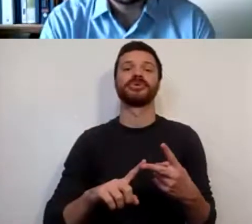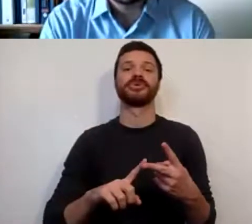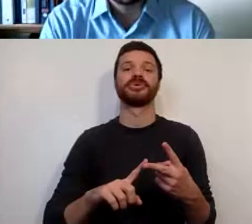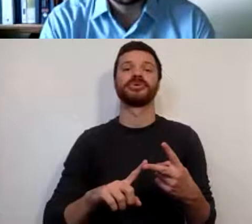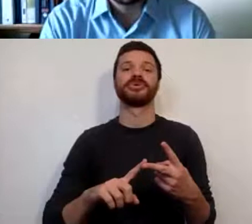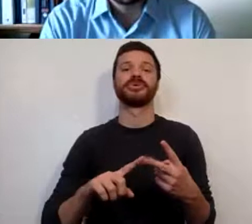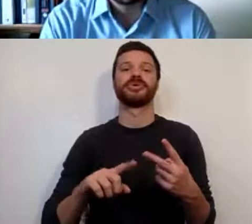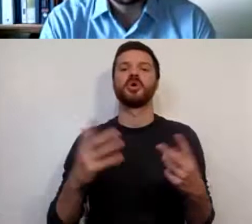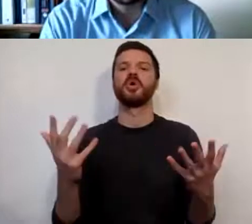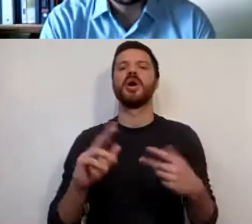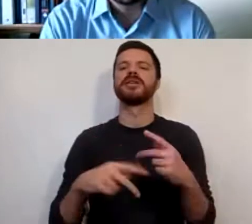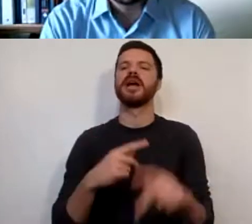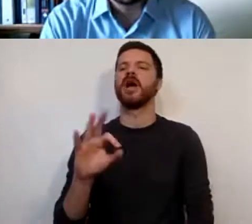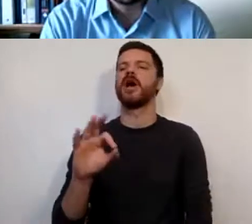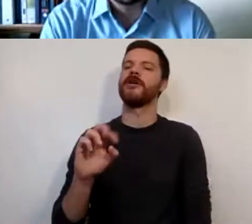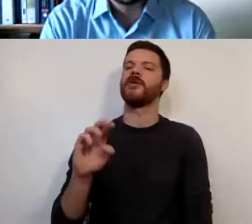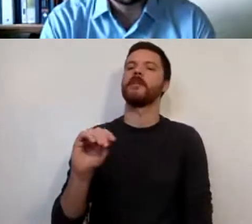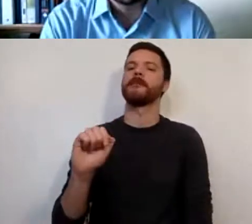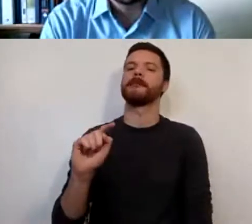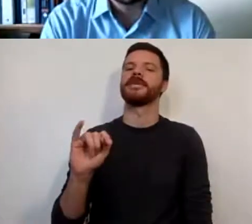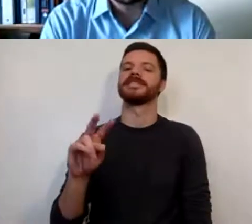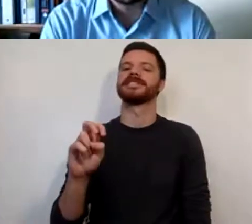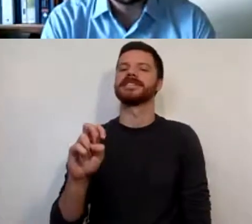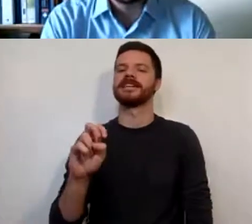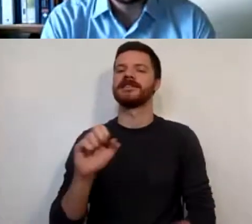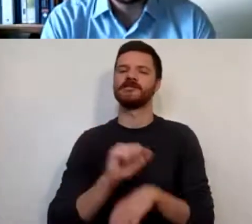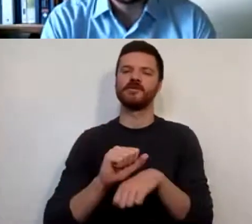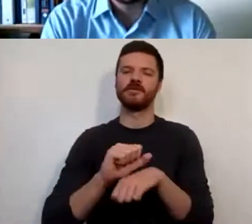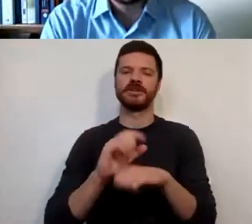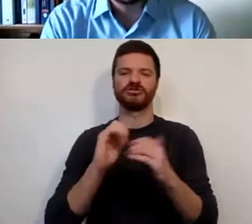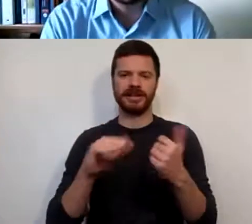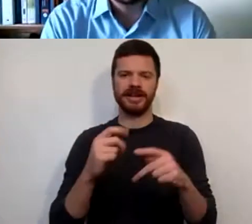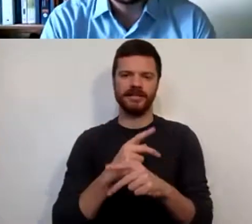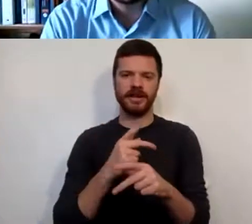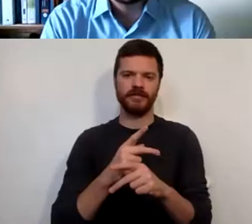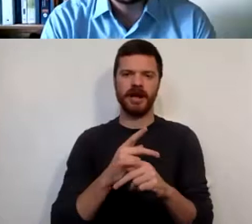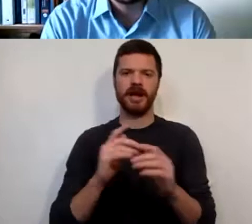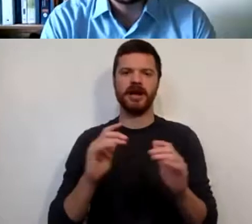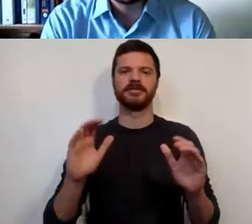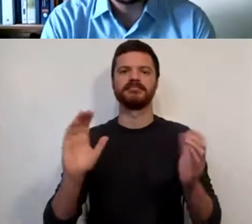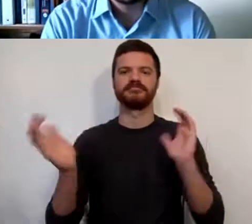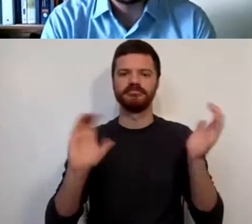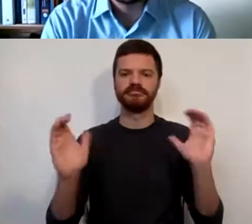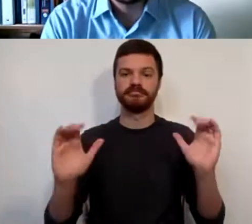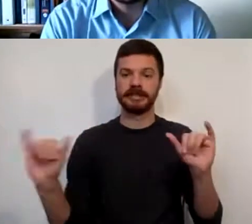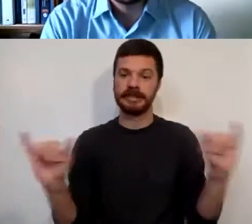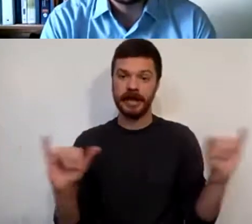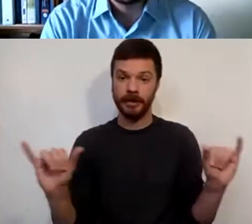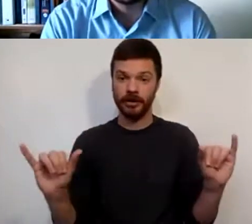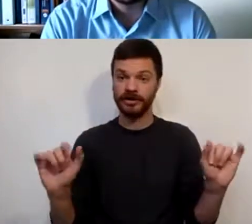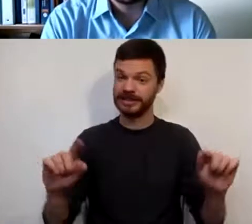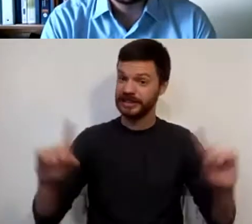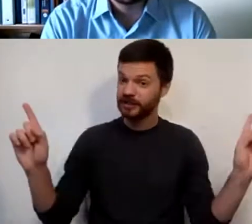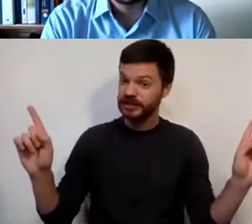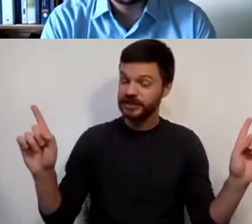formative work are you doing to see, like, what are the similarities and differences between these contexts, and how are you? This panel, I